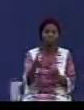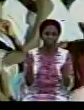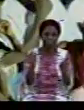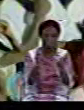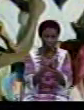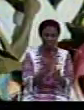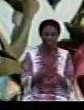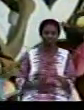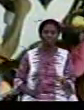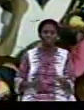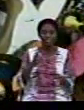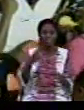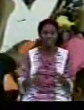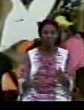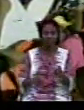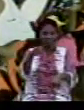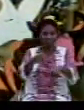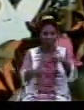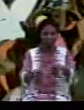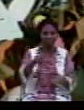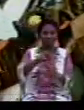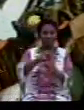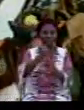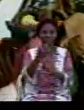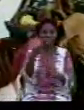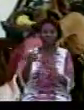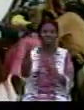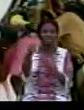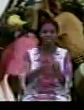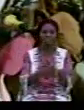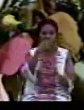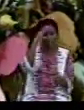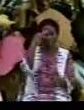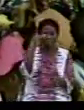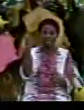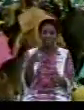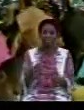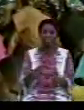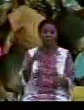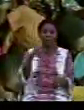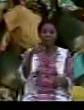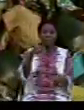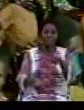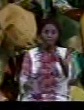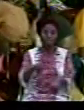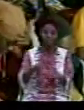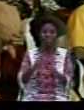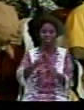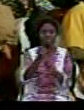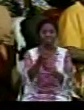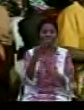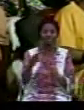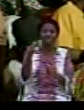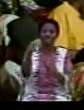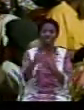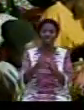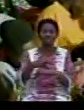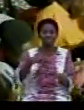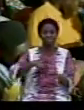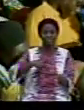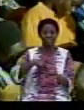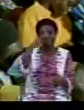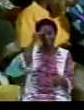paralyzing situation of every man, the paralyzing situation of every religious man. You know,